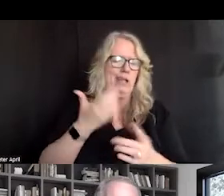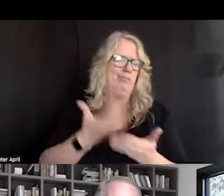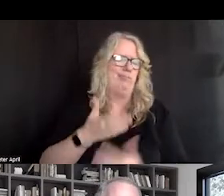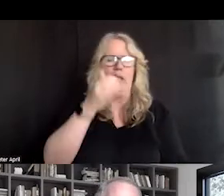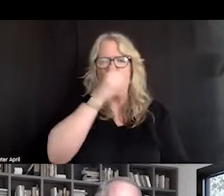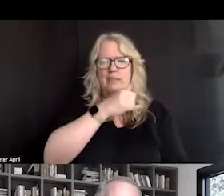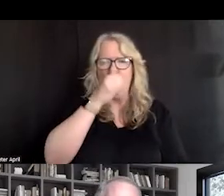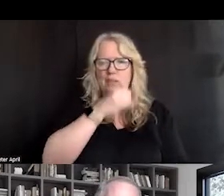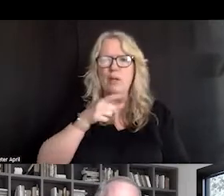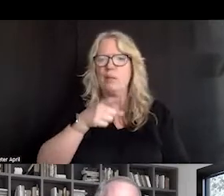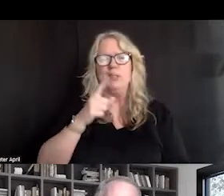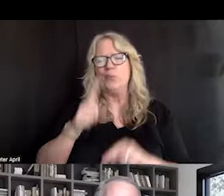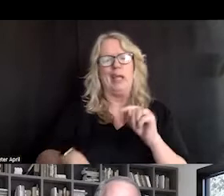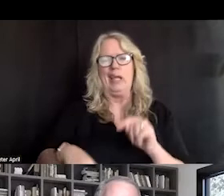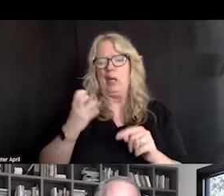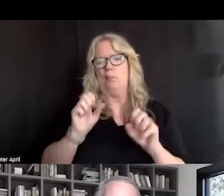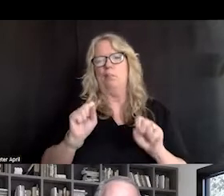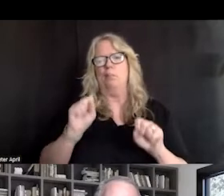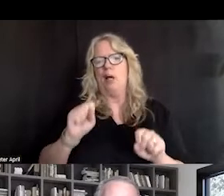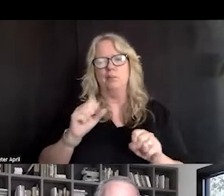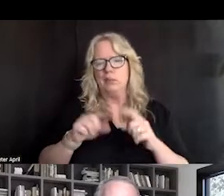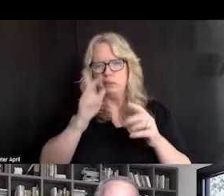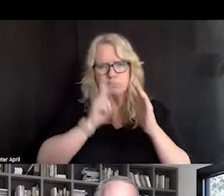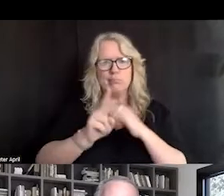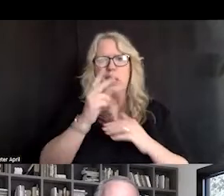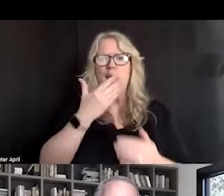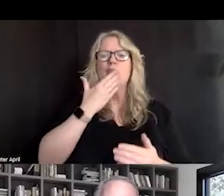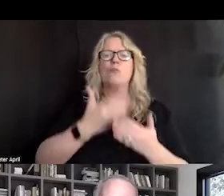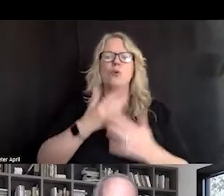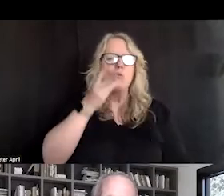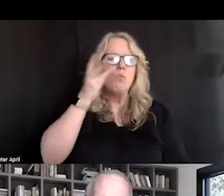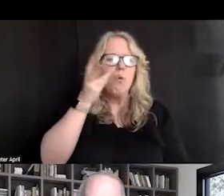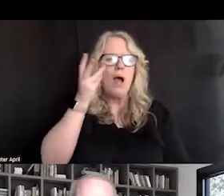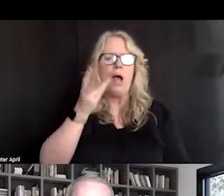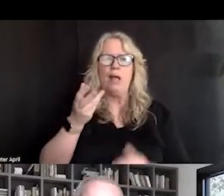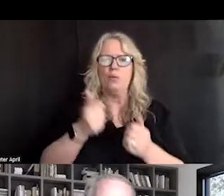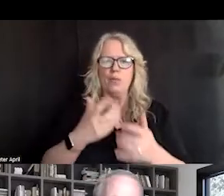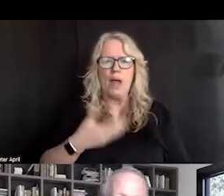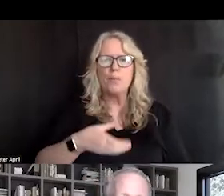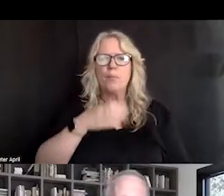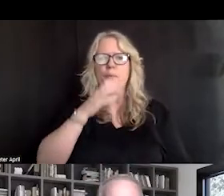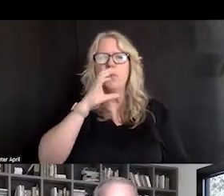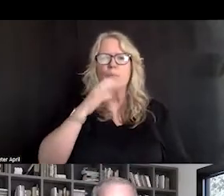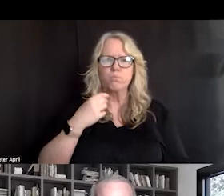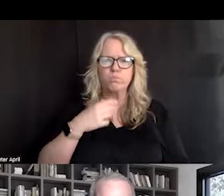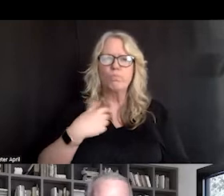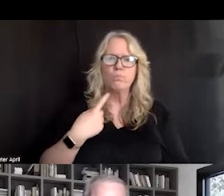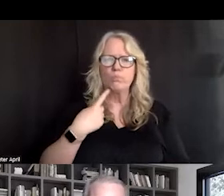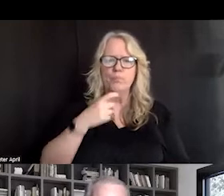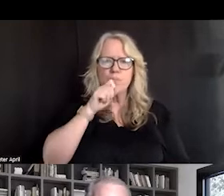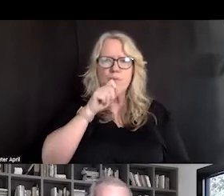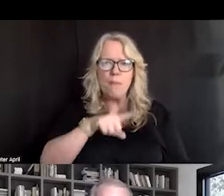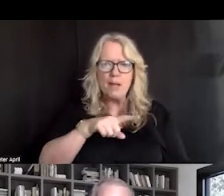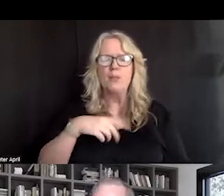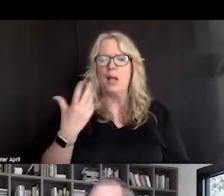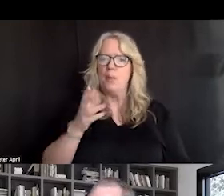the, you couldn't possibly determine how good wine was going to be without putting it in your mouth, swishing it around and spitting it out. That was